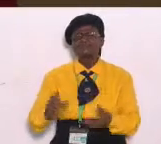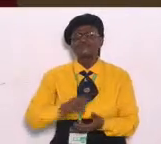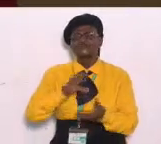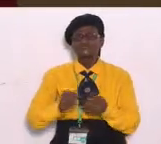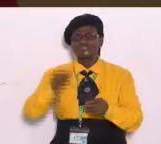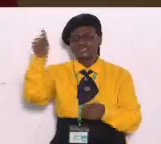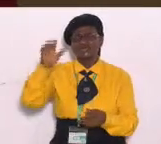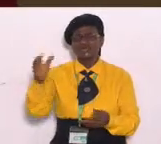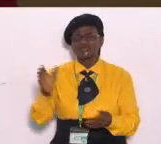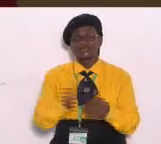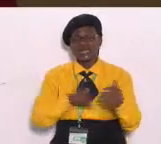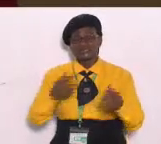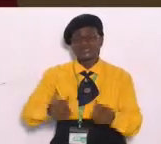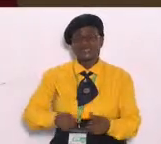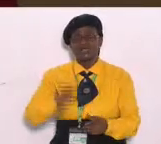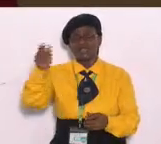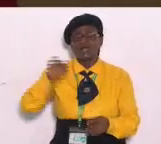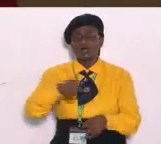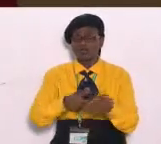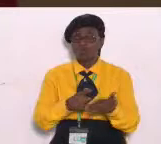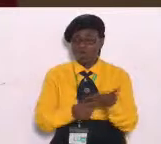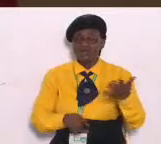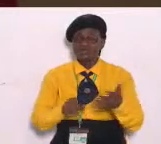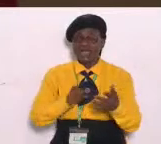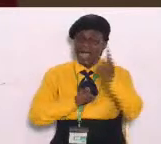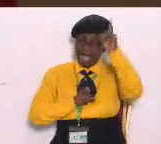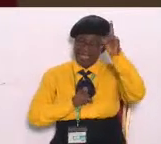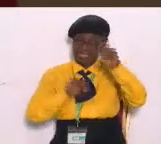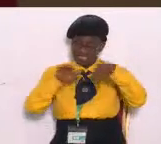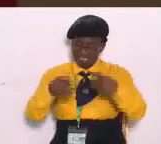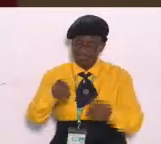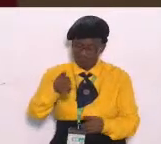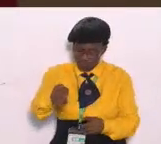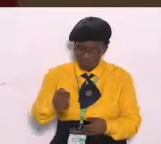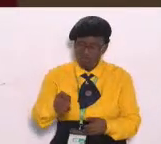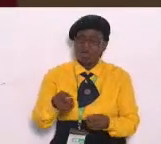you came from me.